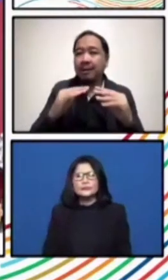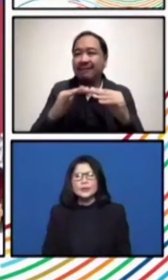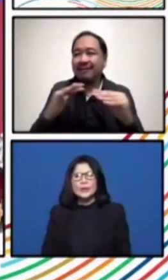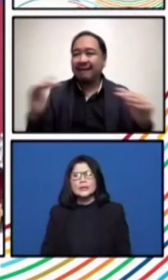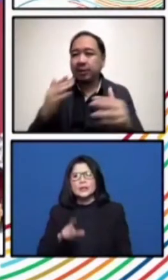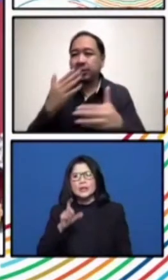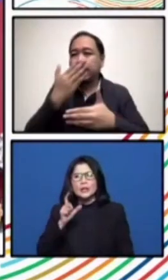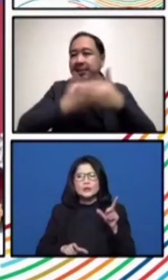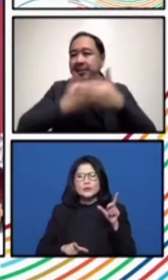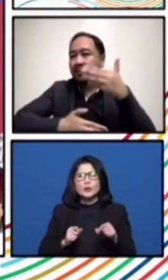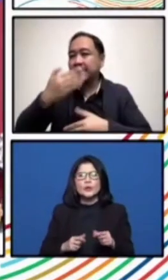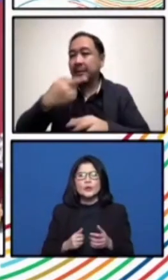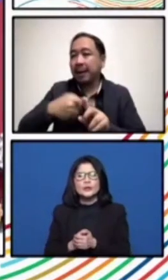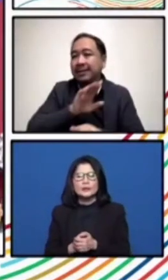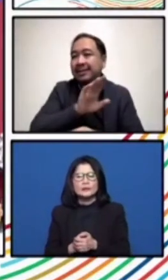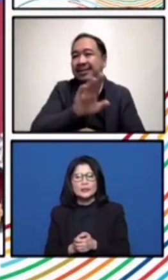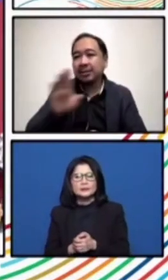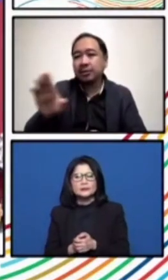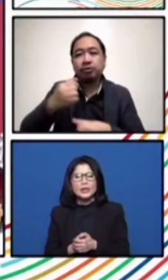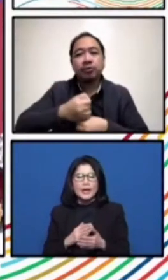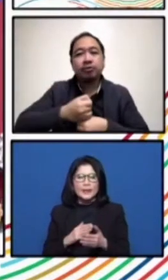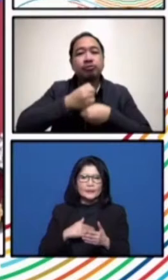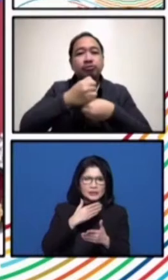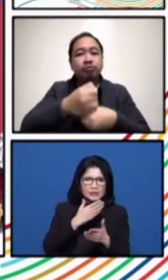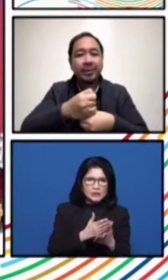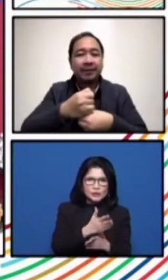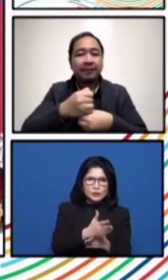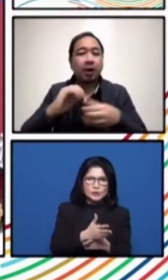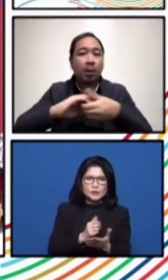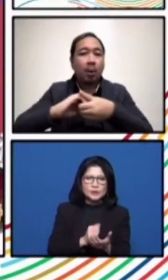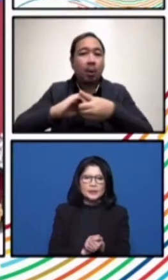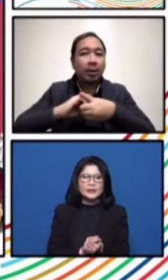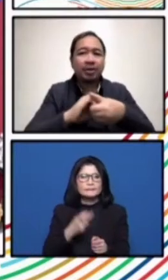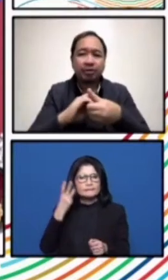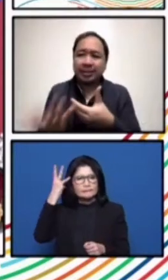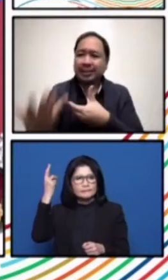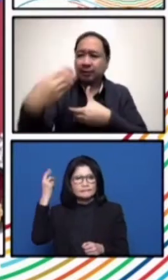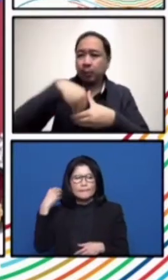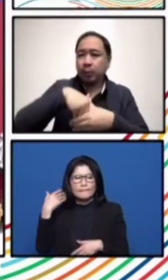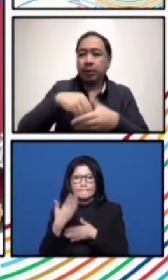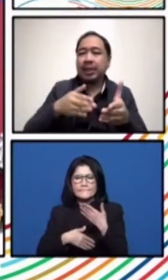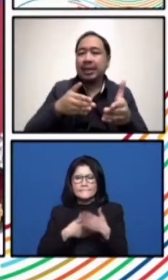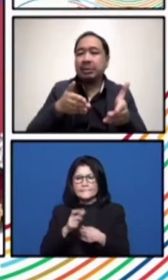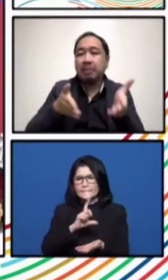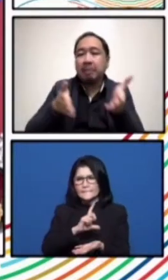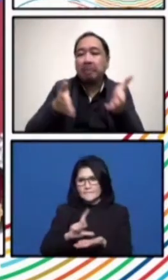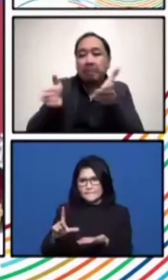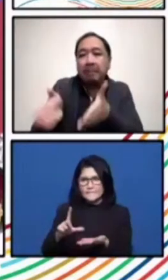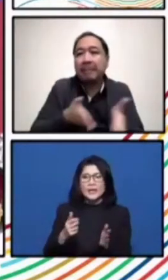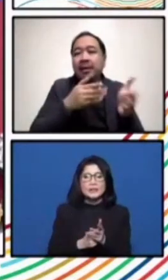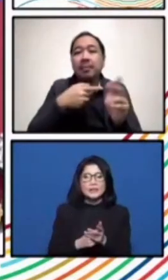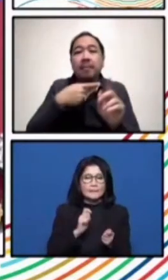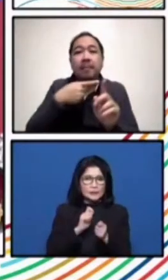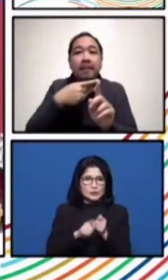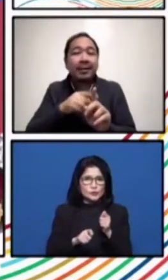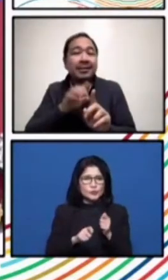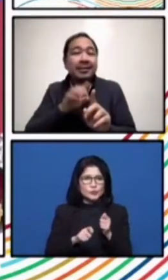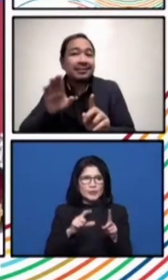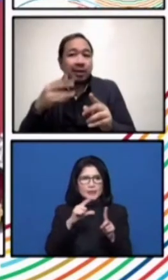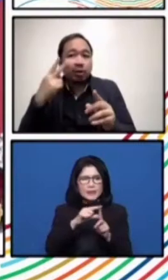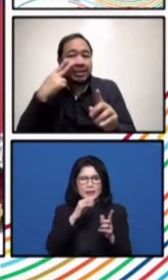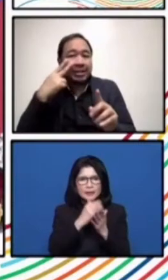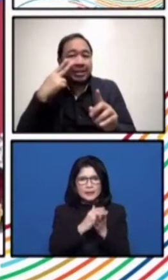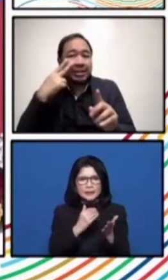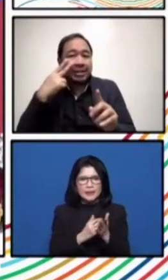in the design implementation report writing and use of disability disaggregated data in statistics and be mindful of